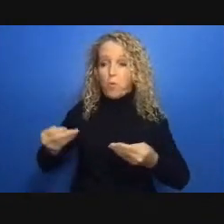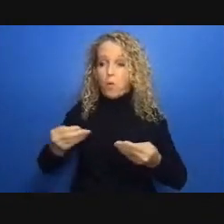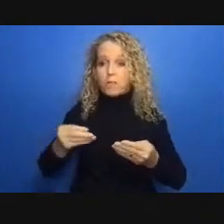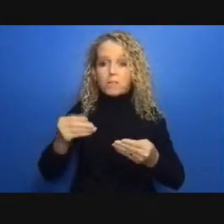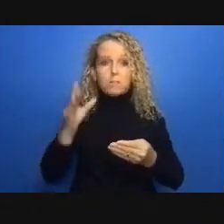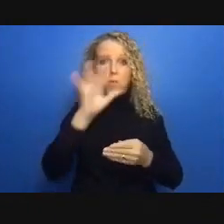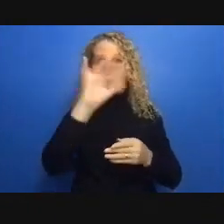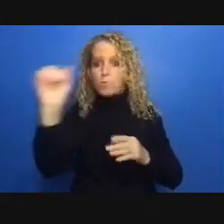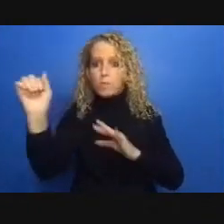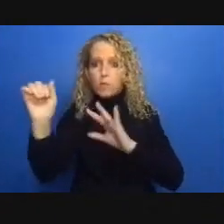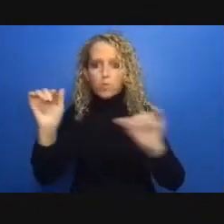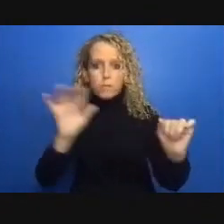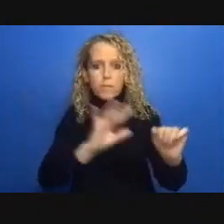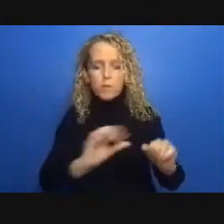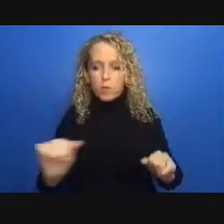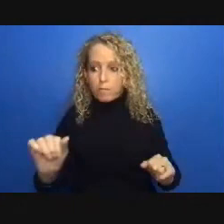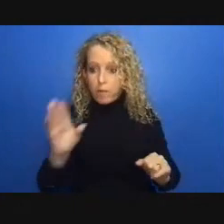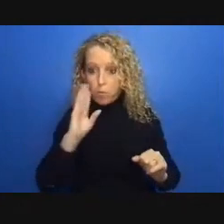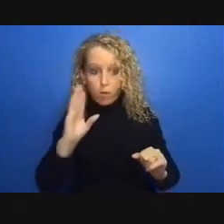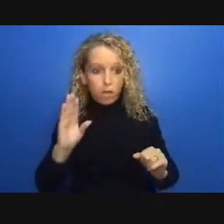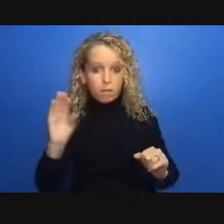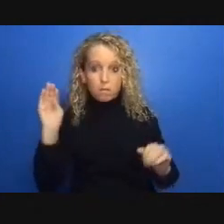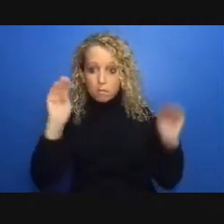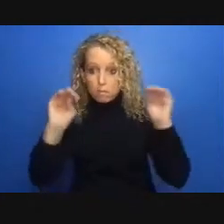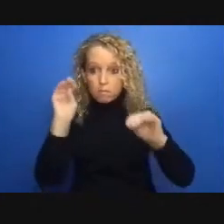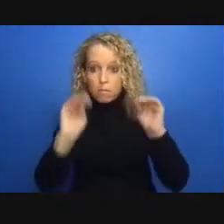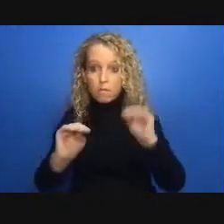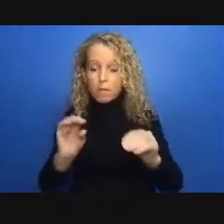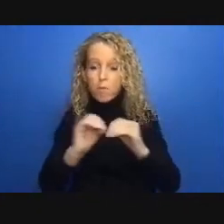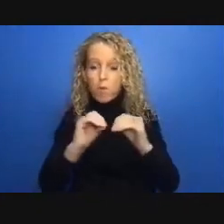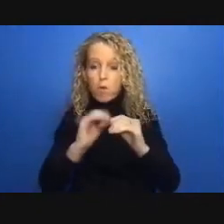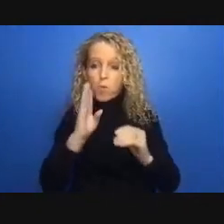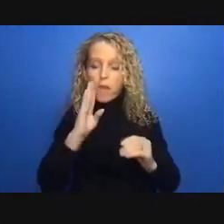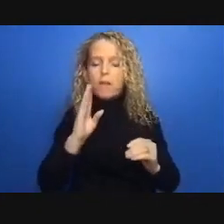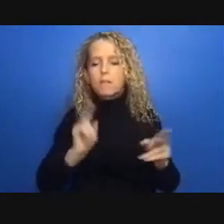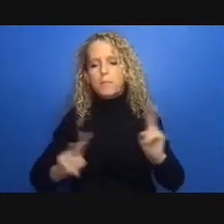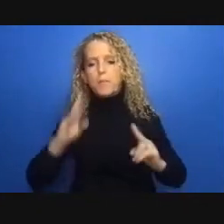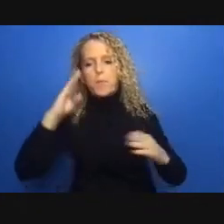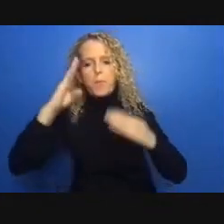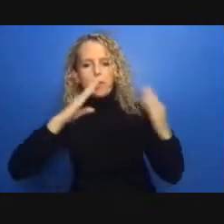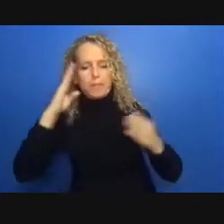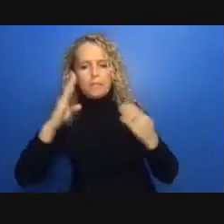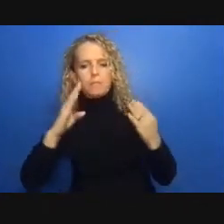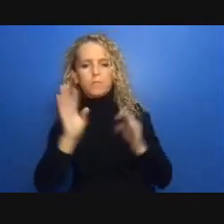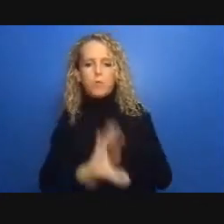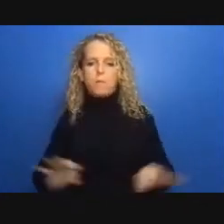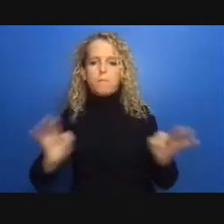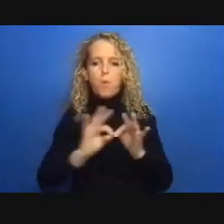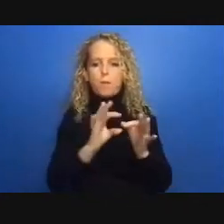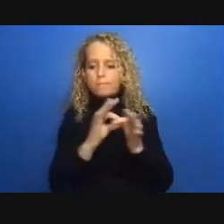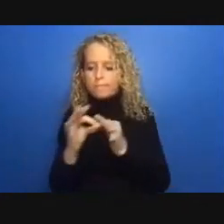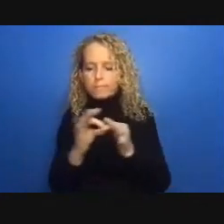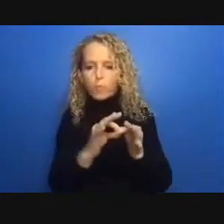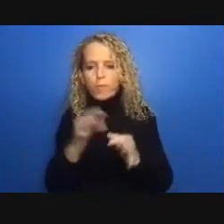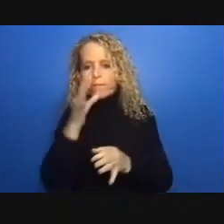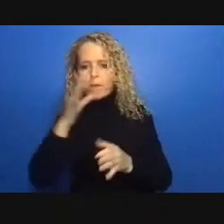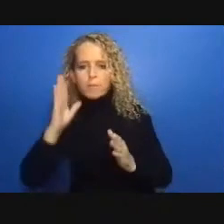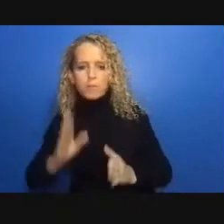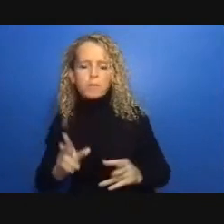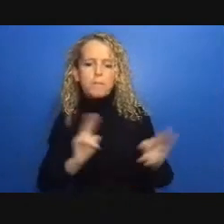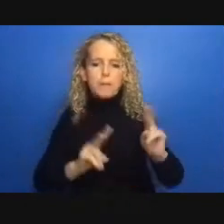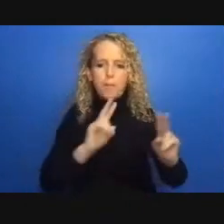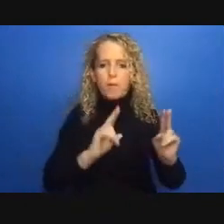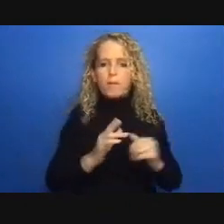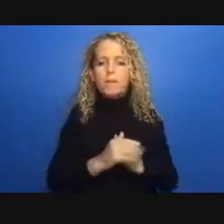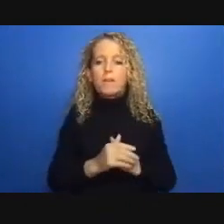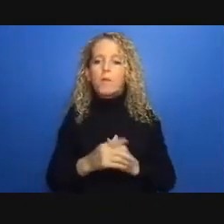that connection between our farmers, our food producers, and the consumers was really important. And we did launch Your Farmer, Your Nova